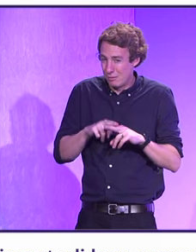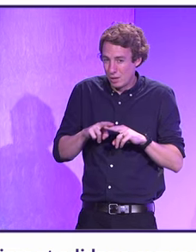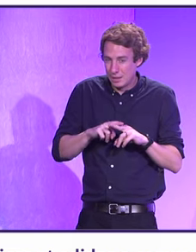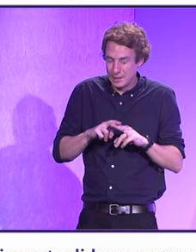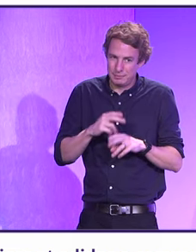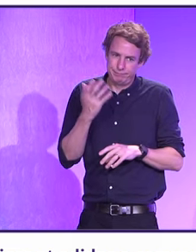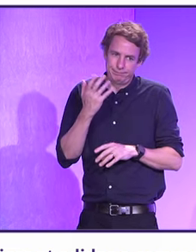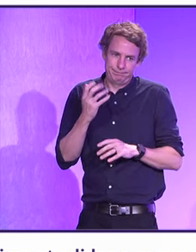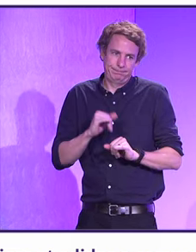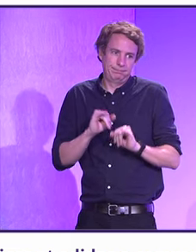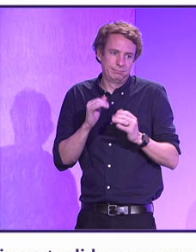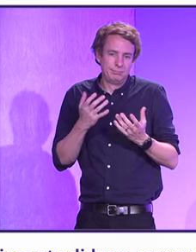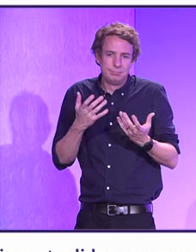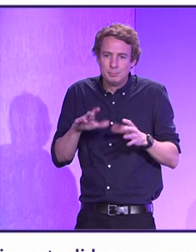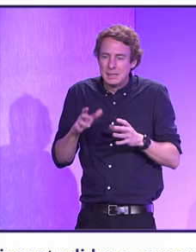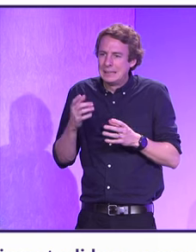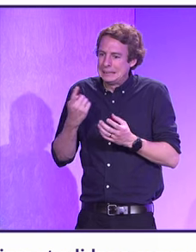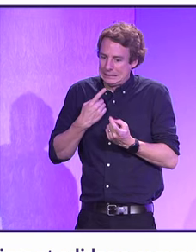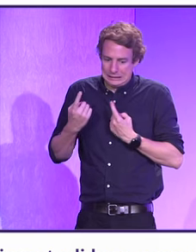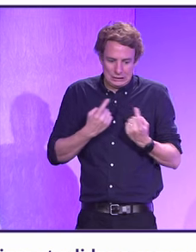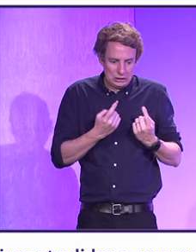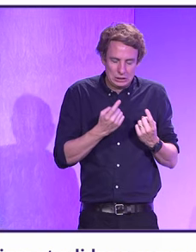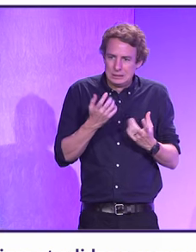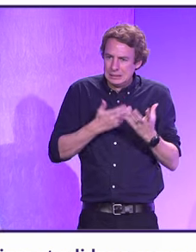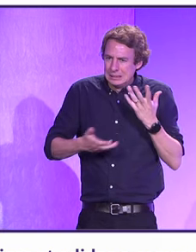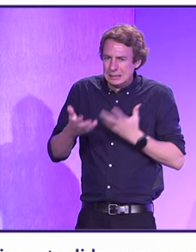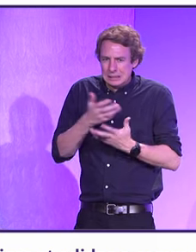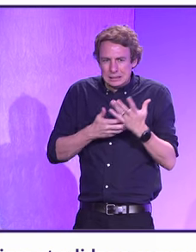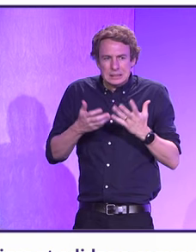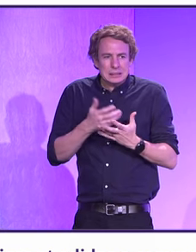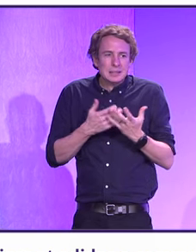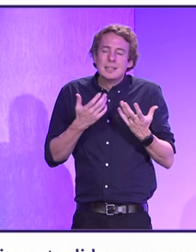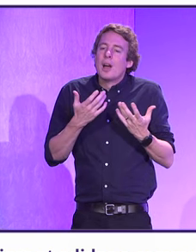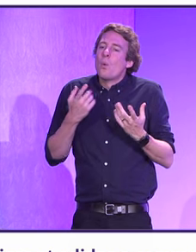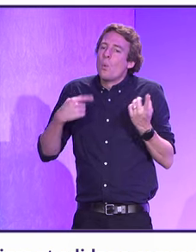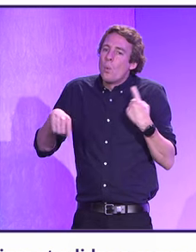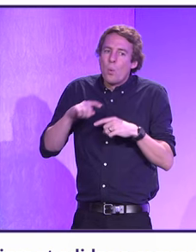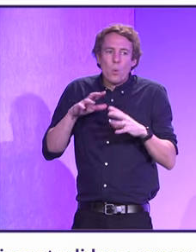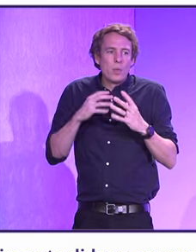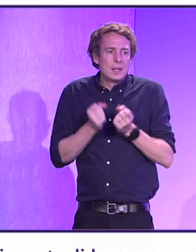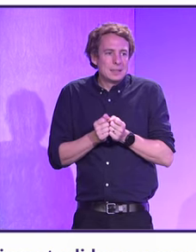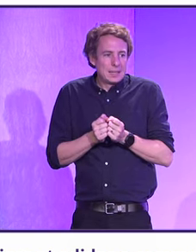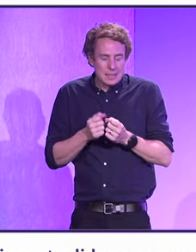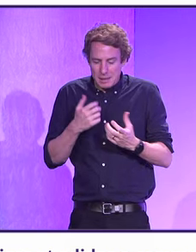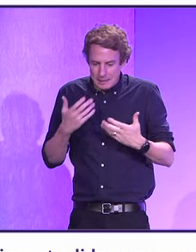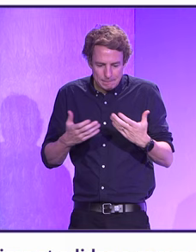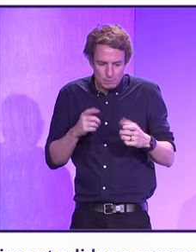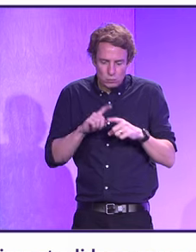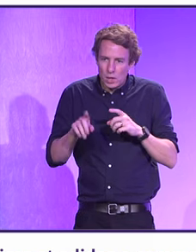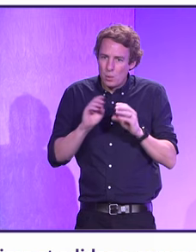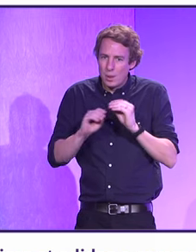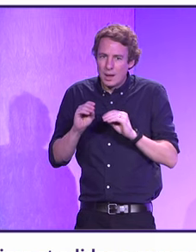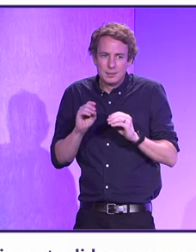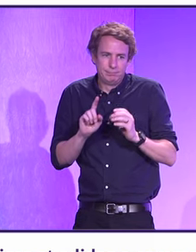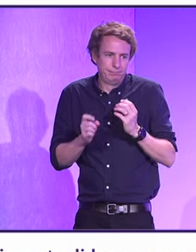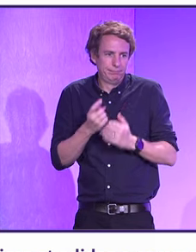on the Black Friday, you know, the stress that each and SRE teams will be having in the call. And randomly, like all the teams are like going literally